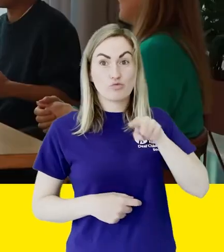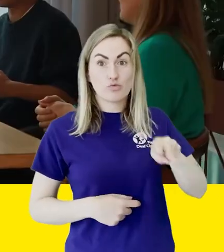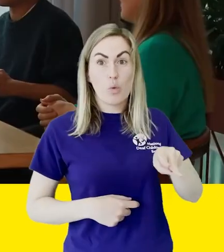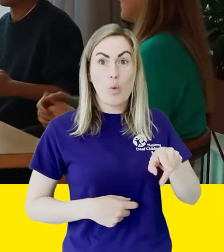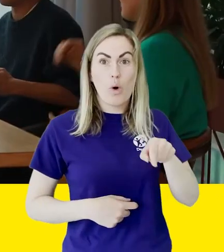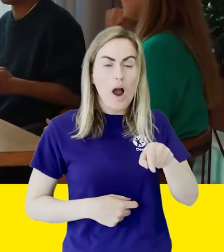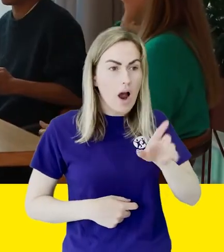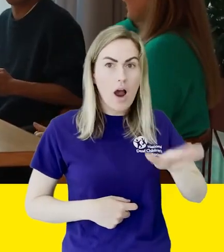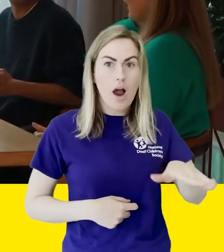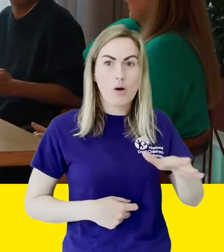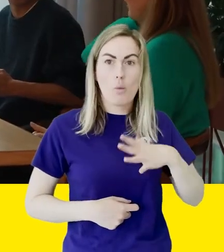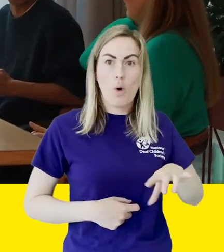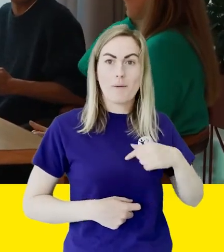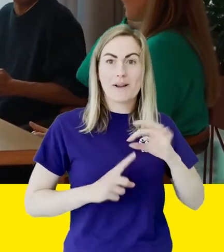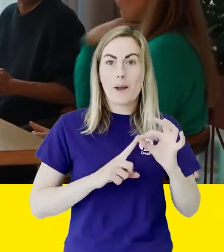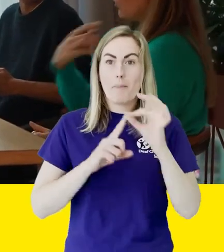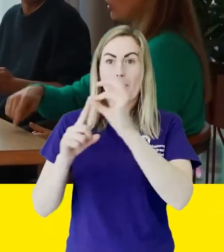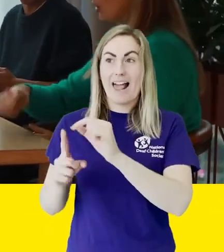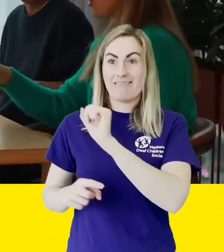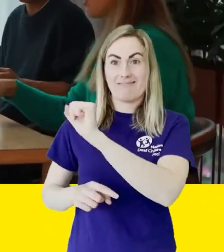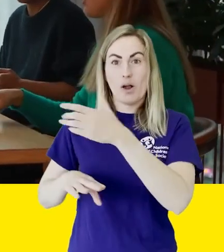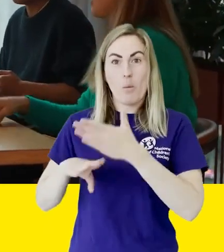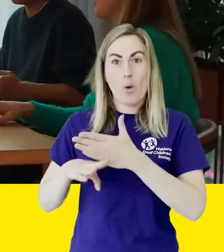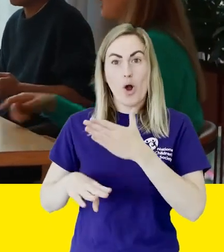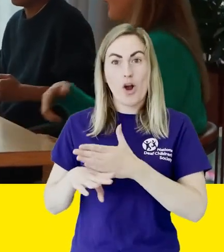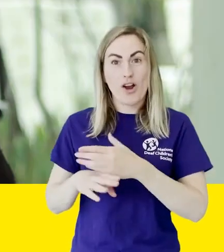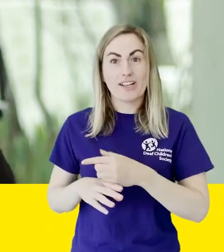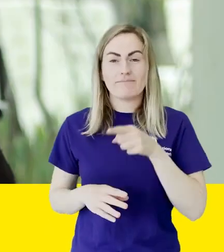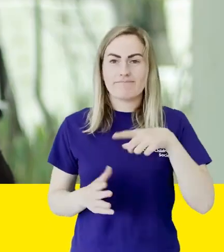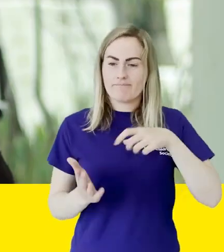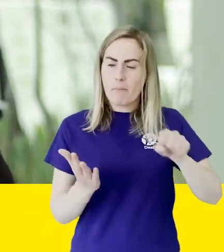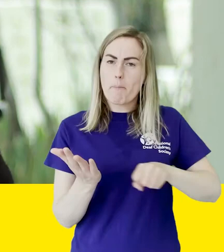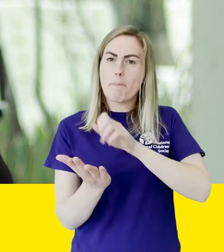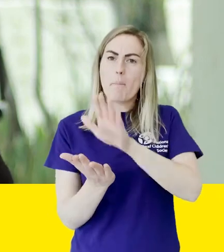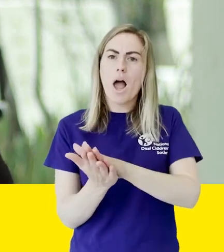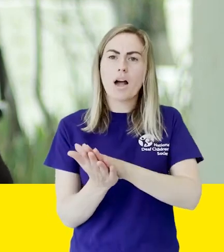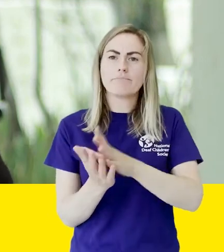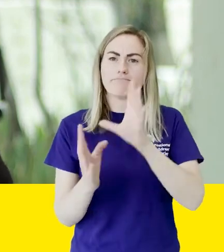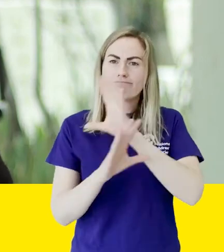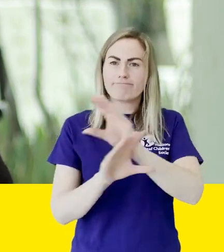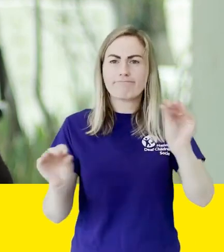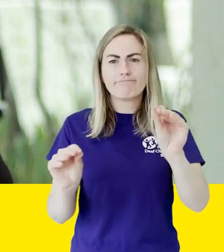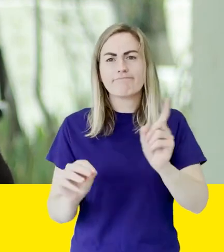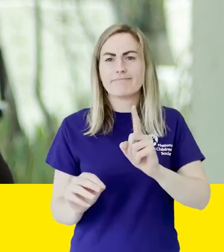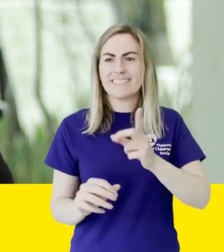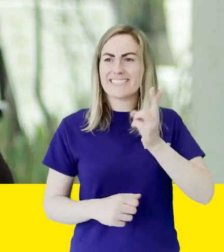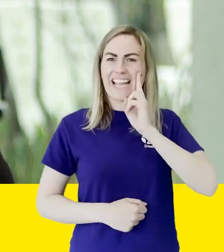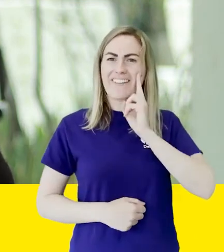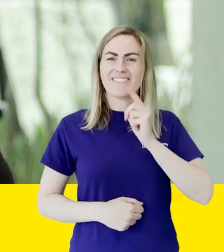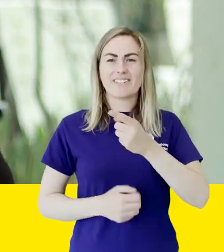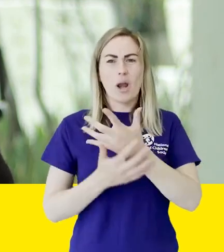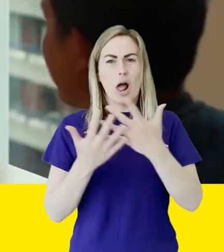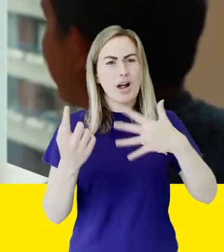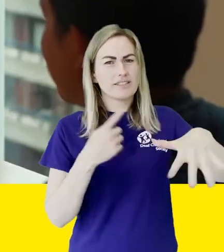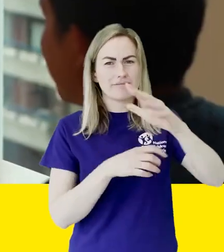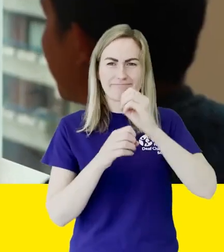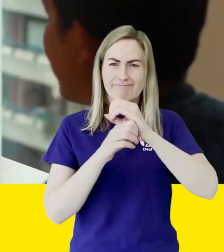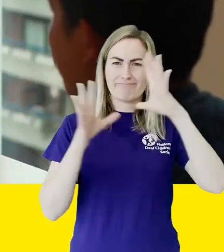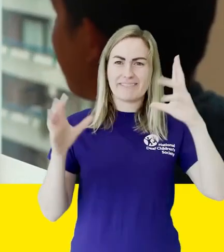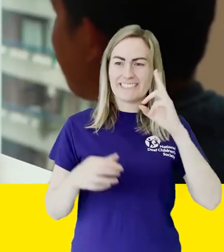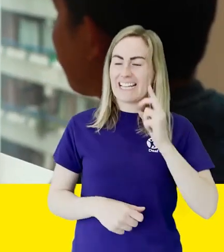manager saw it on LinkedIn and asked me to apply. So my blog was about embracing my deafness, and it was to